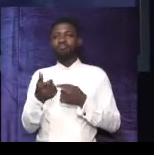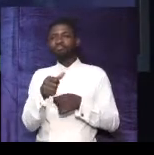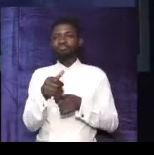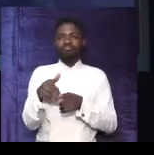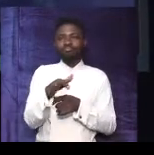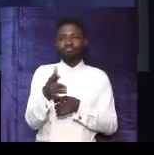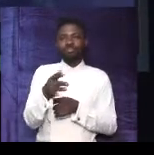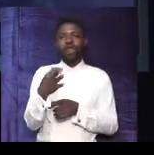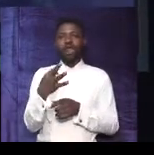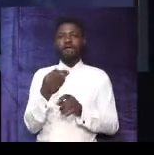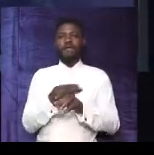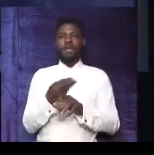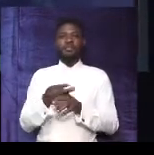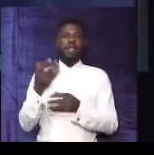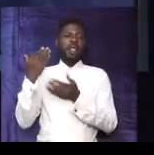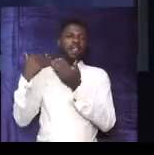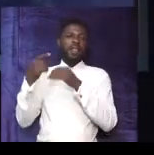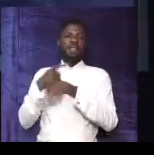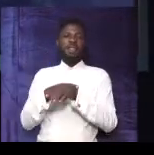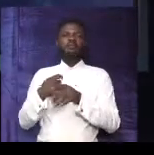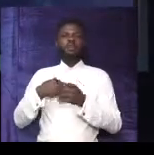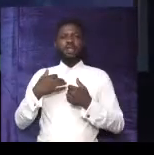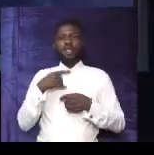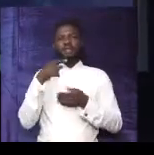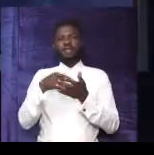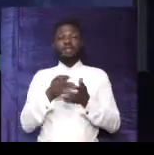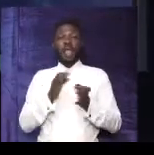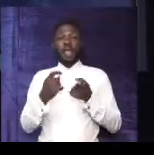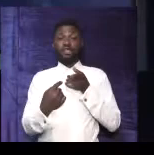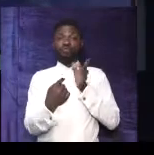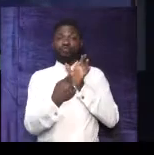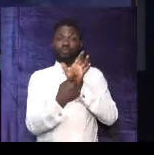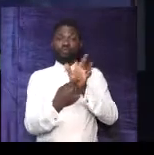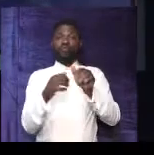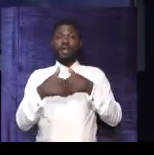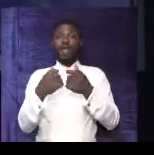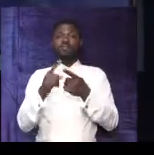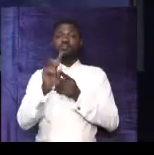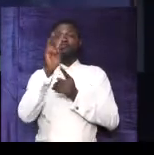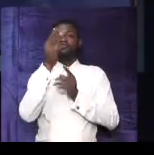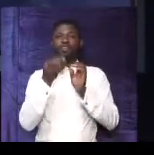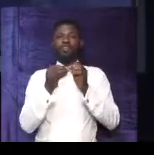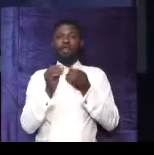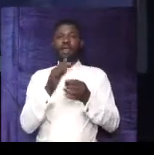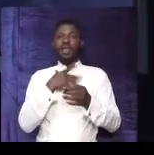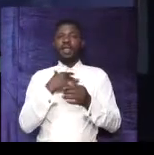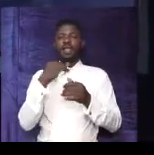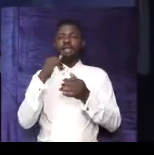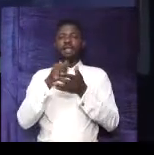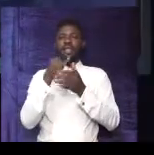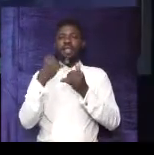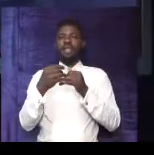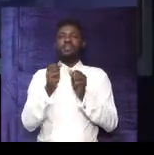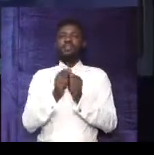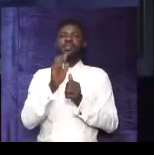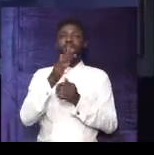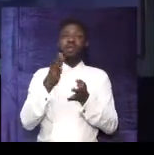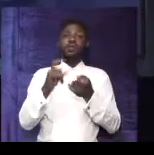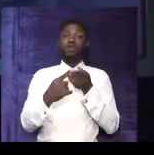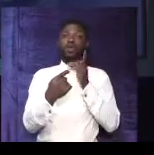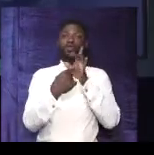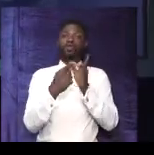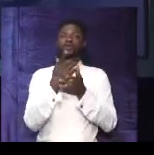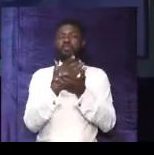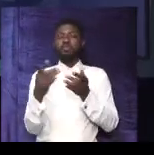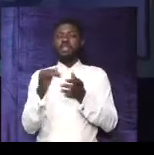navigate the field of mathematics. The last time we had this segment, I showed you how to square numbers that end with 5. Today I want to show